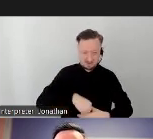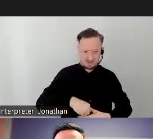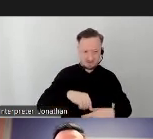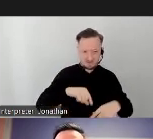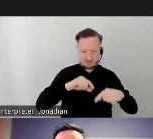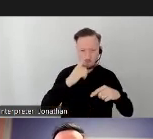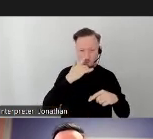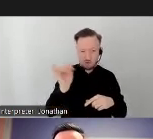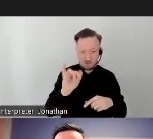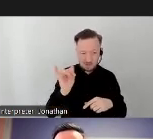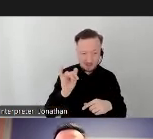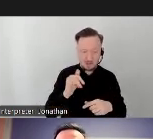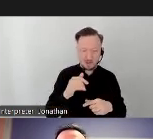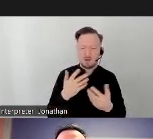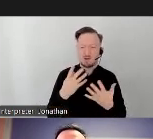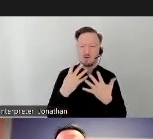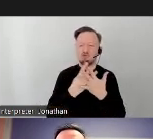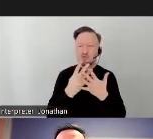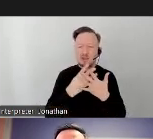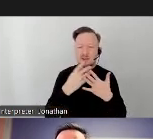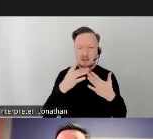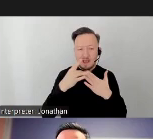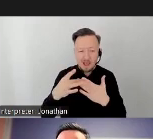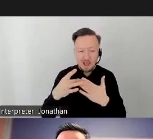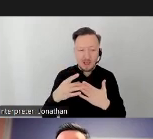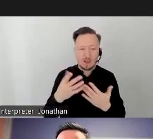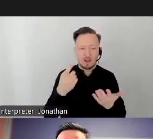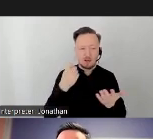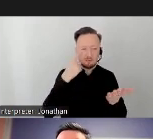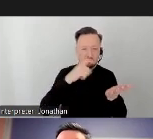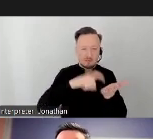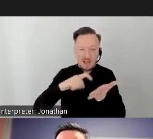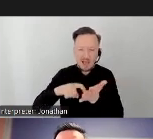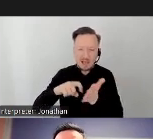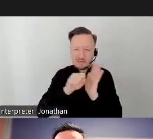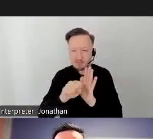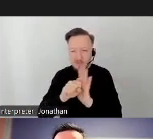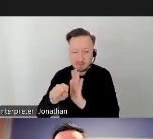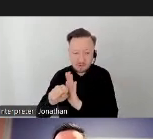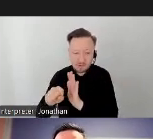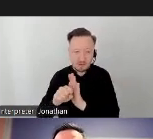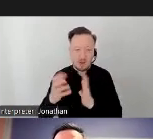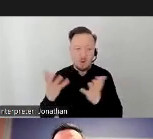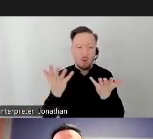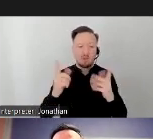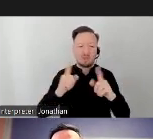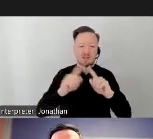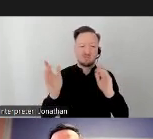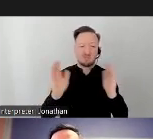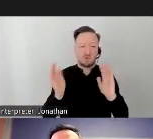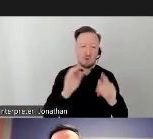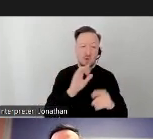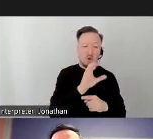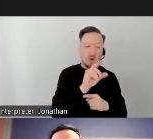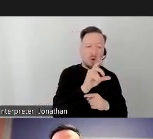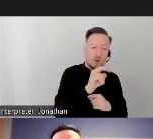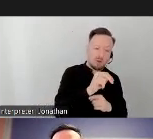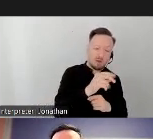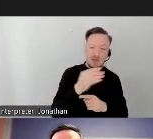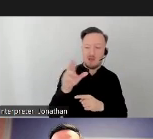signs and symptoms of colorectal cancer, and differences in management of colon versus rectal cancer. And we'll end a talk